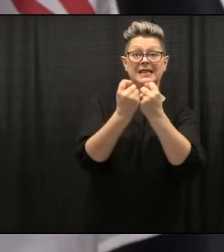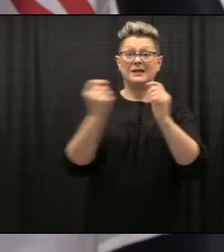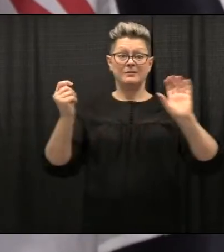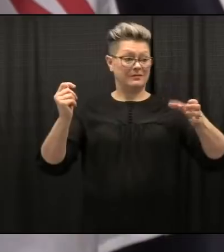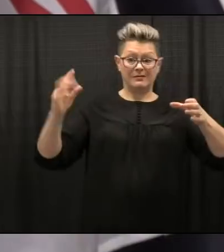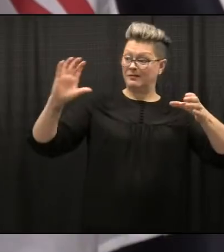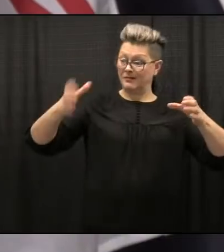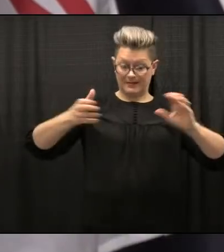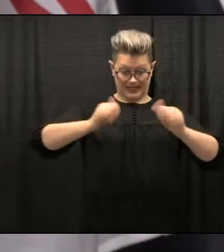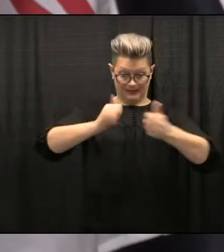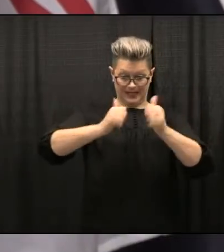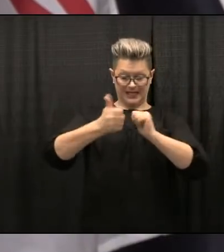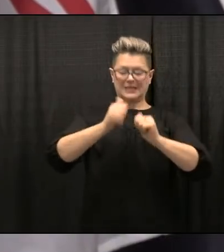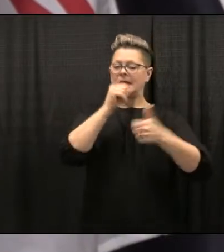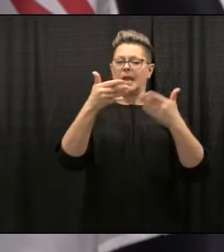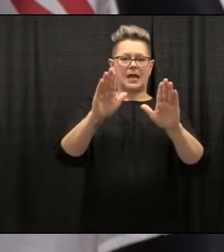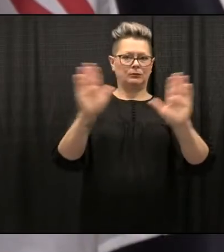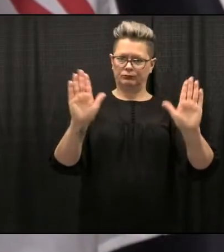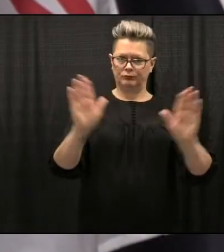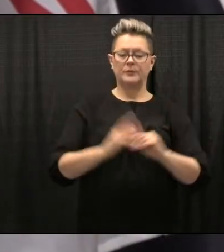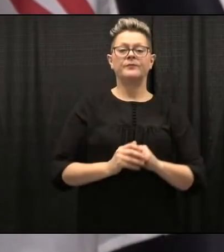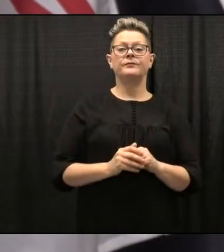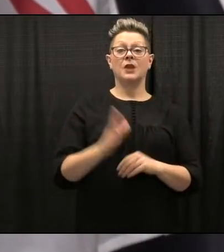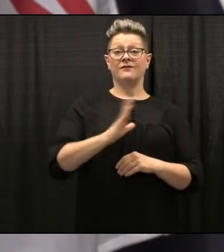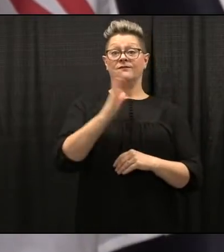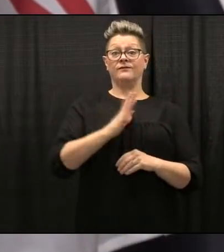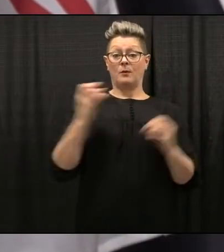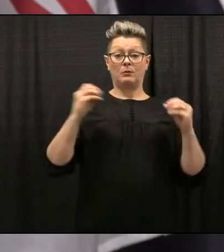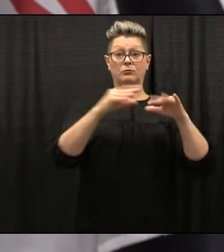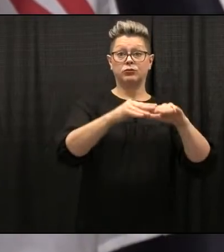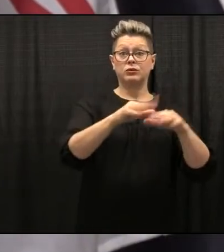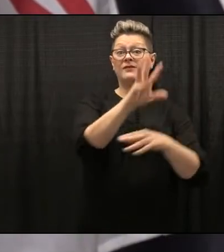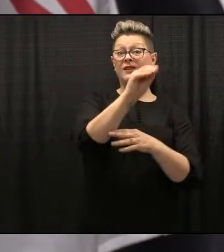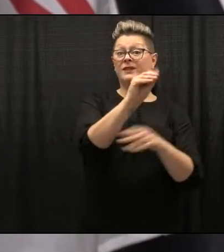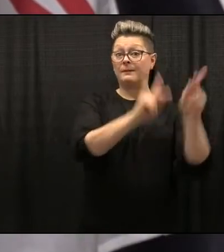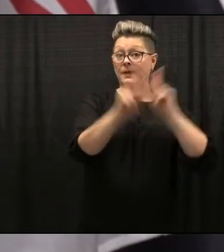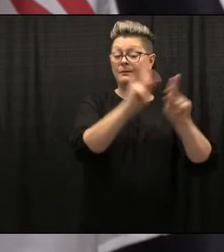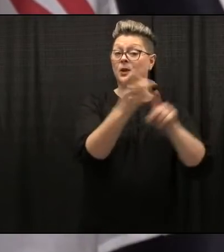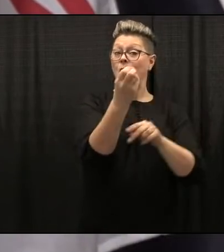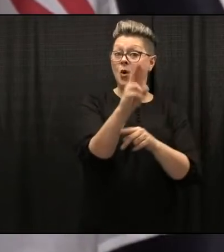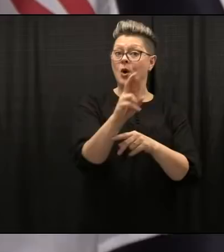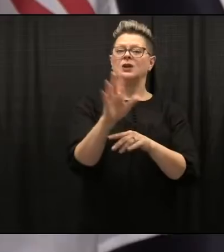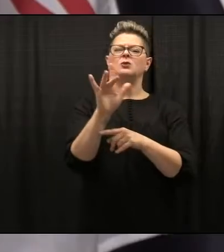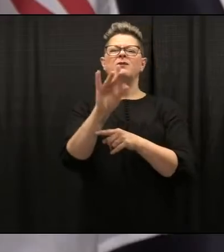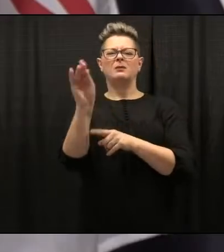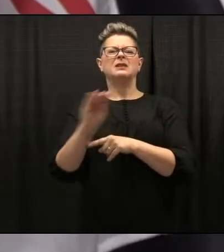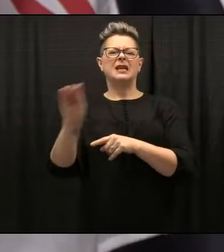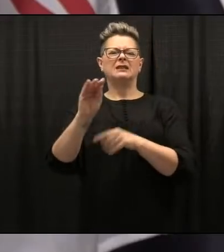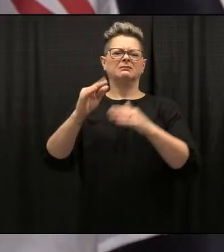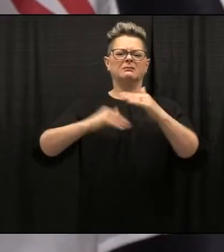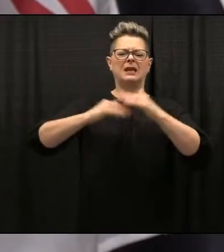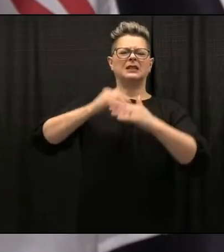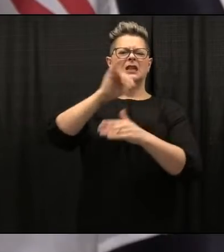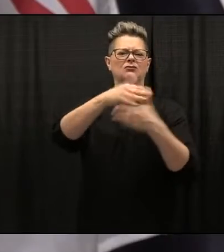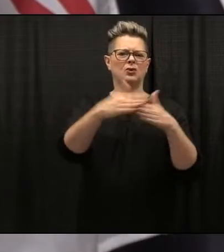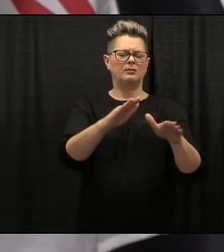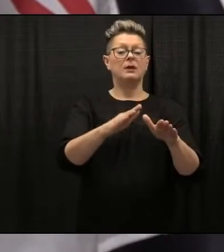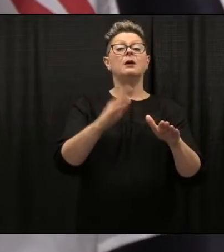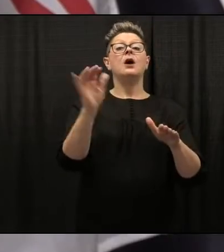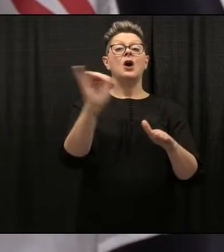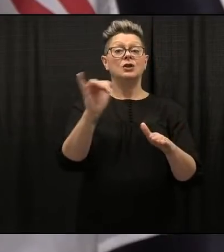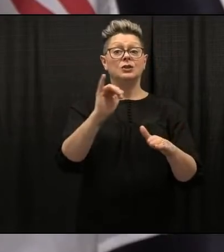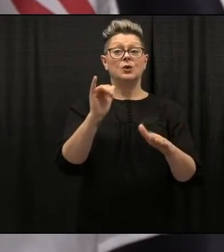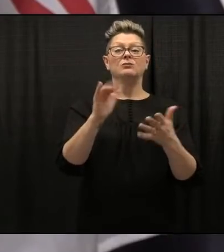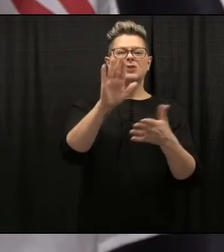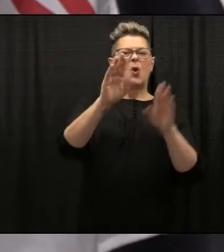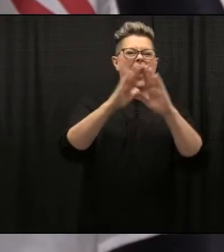time. Formal gatherings are limited to 50 people or 25% capacity of the room, whichever is less, and informal gatherings are